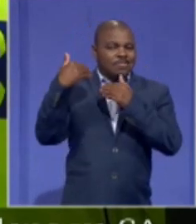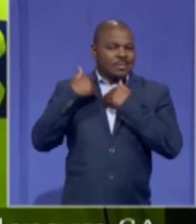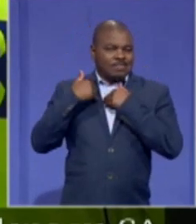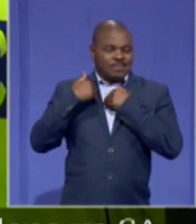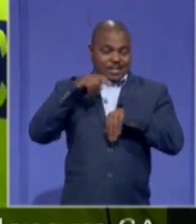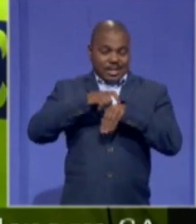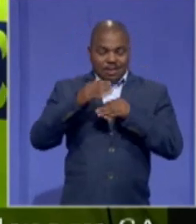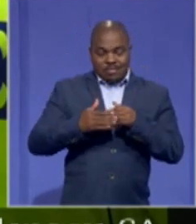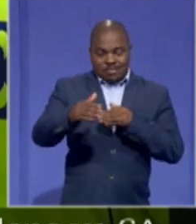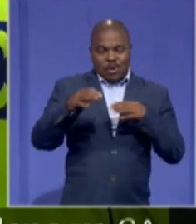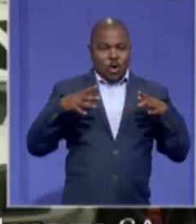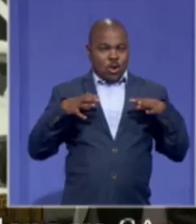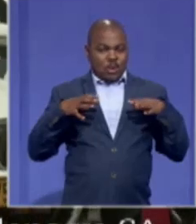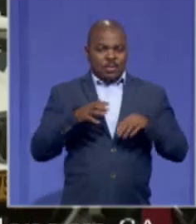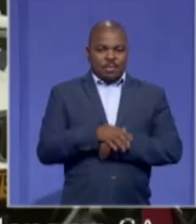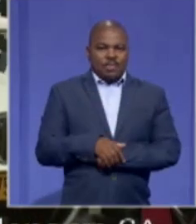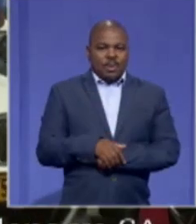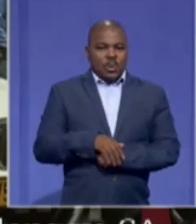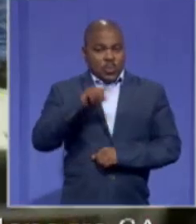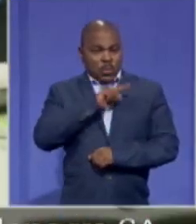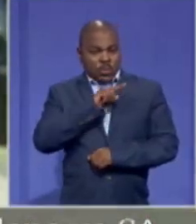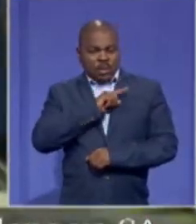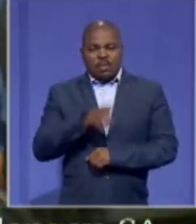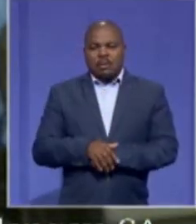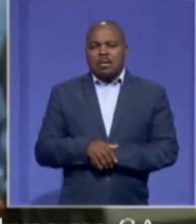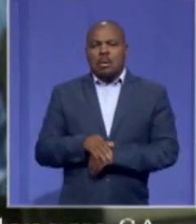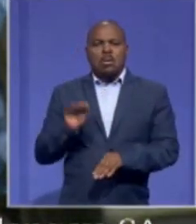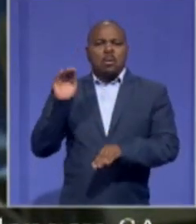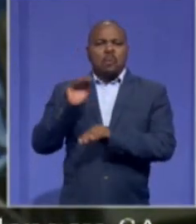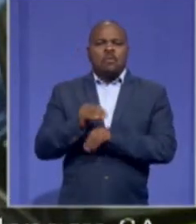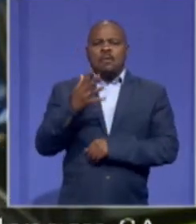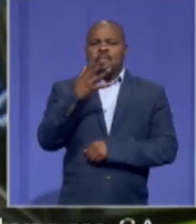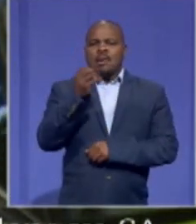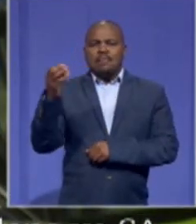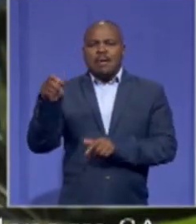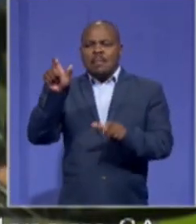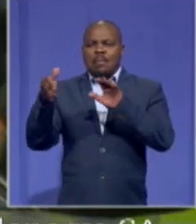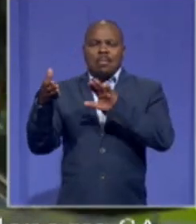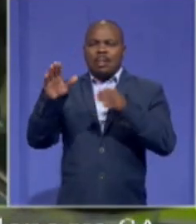monyaka. Sena se etswa ka morao hlokala ha batho ba fetang 500